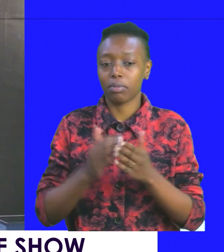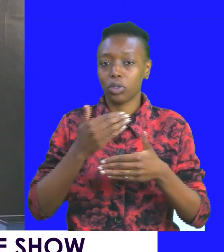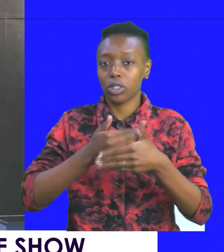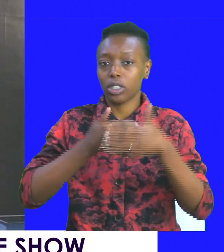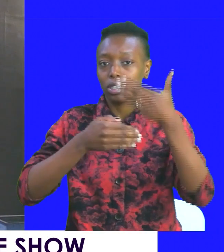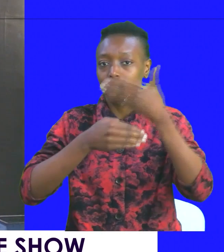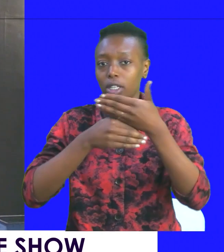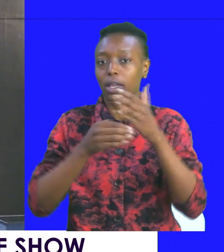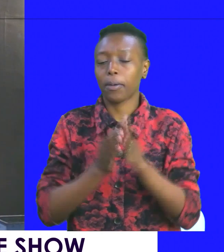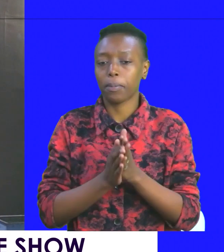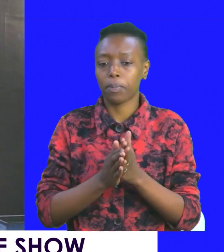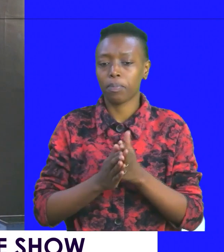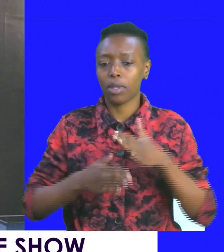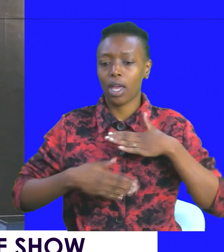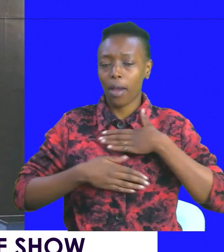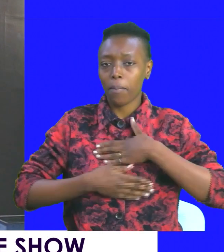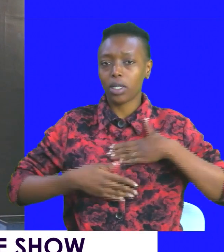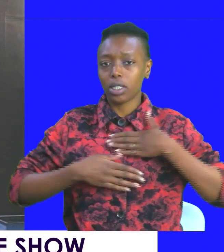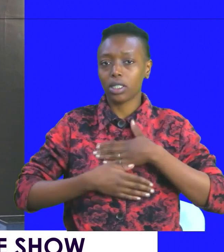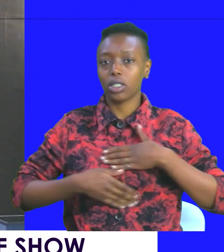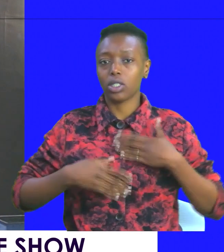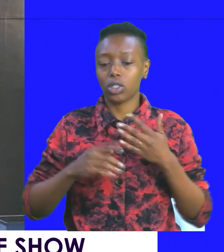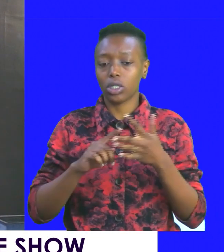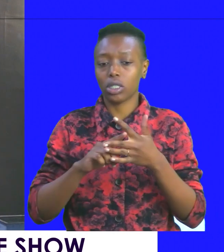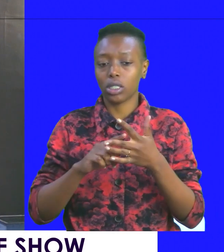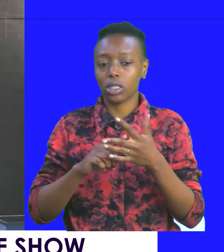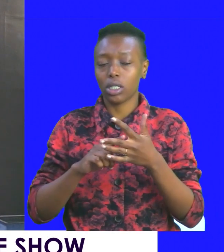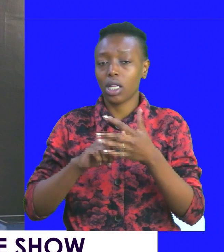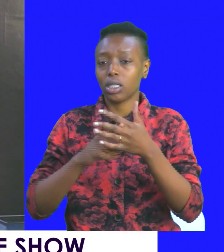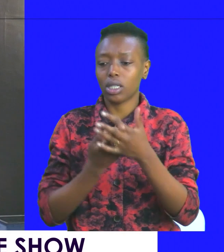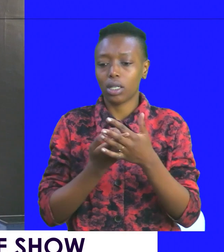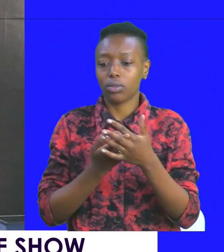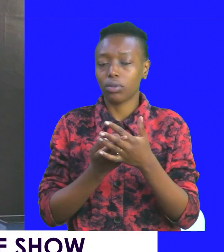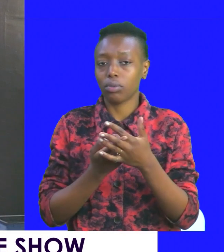You know, appreciation stems from somewhere.